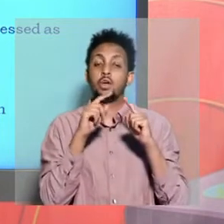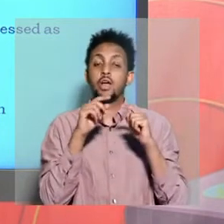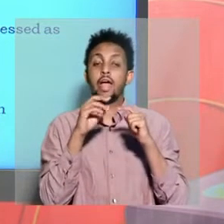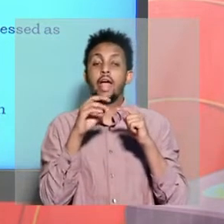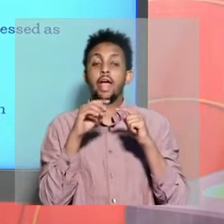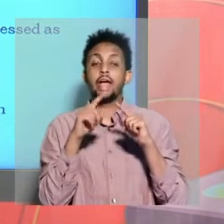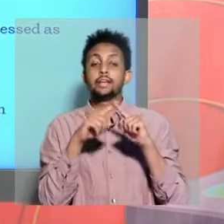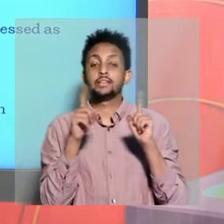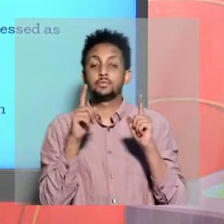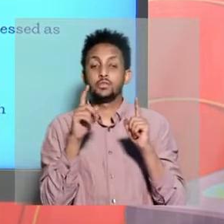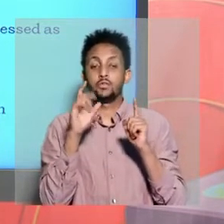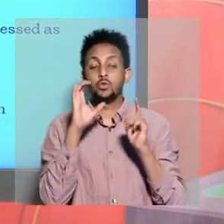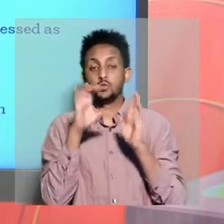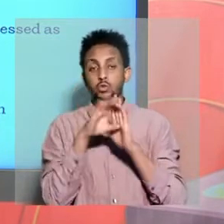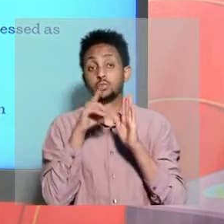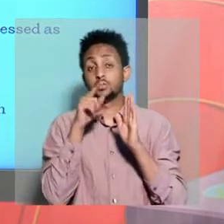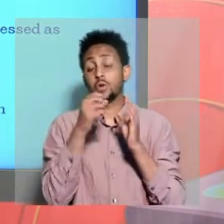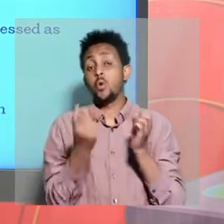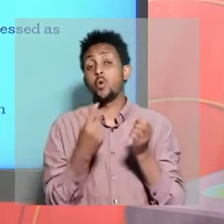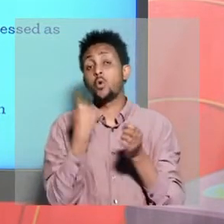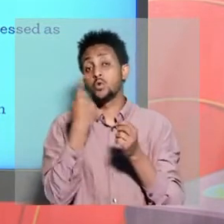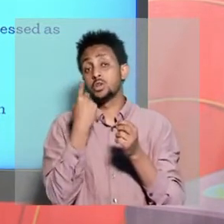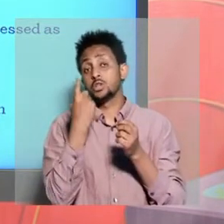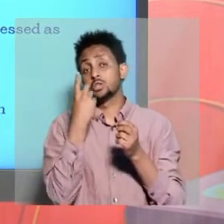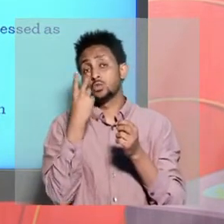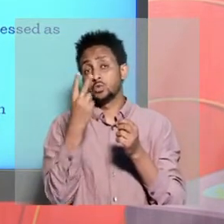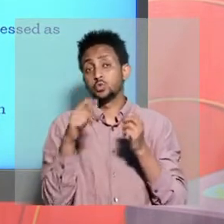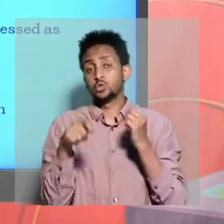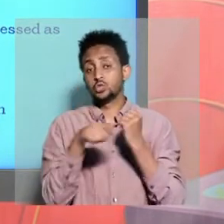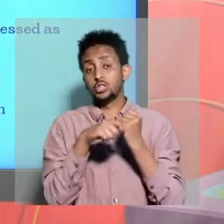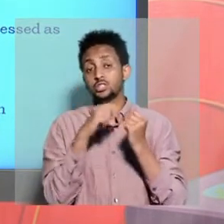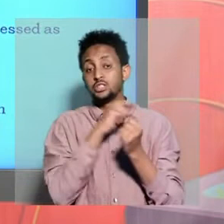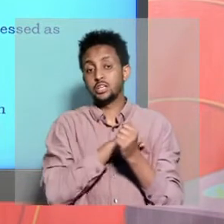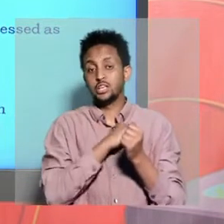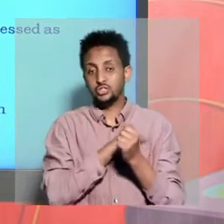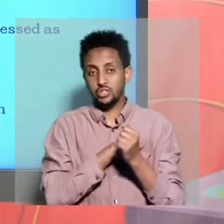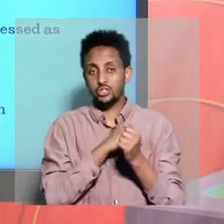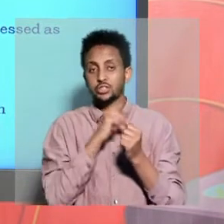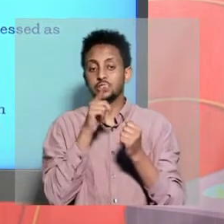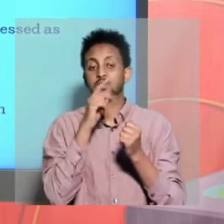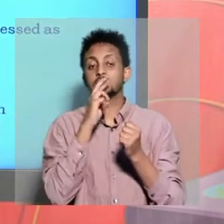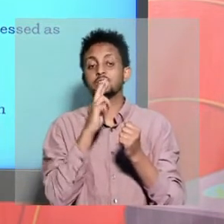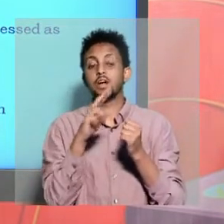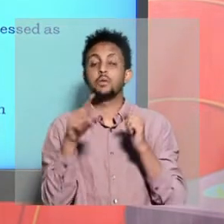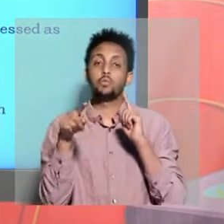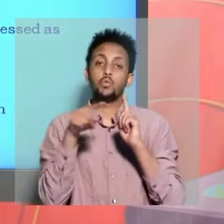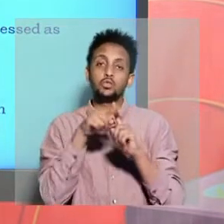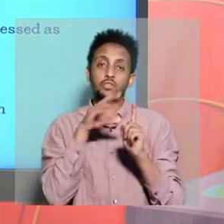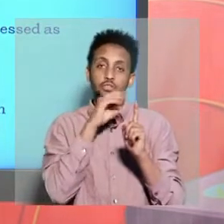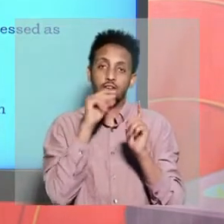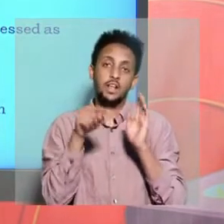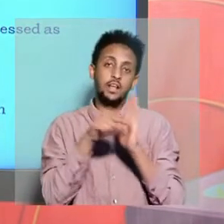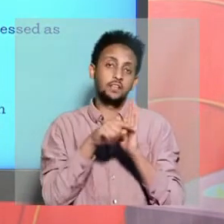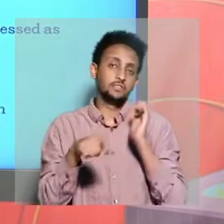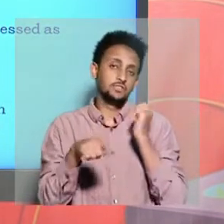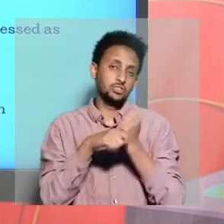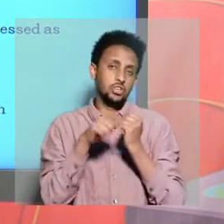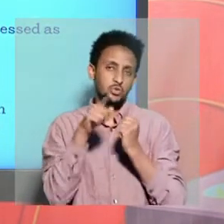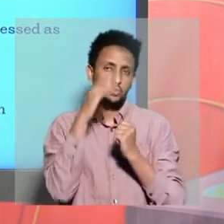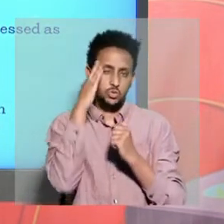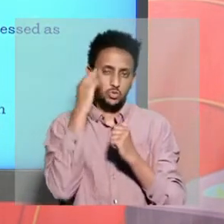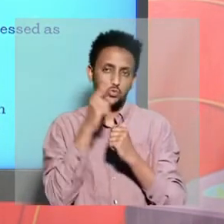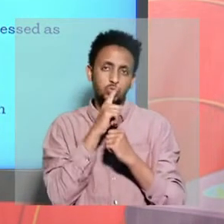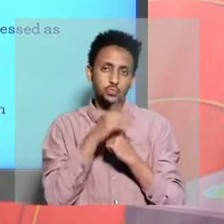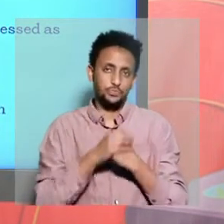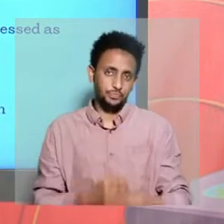it's possible to explain this. There are only two charges in nature, and these are positive and negative charges. We know that this is